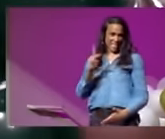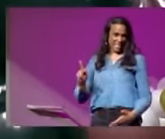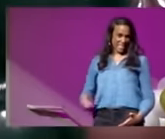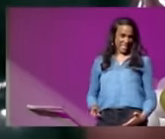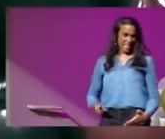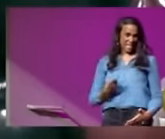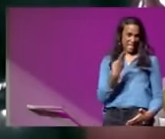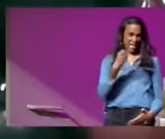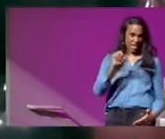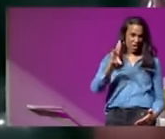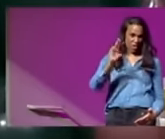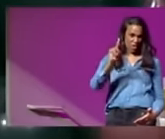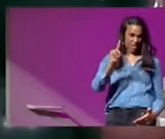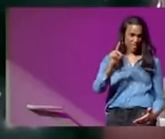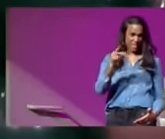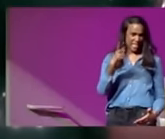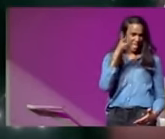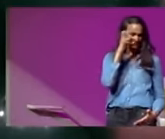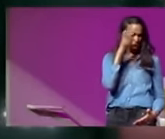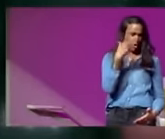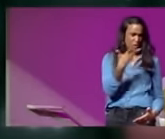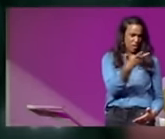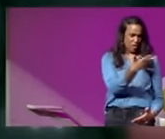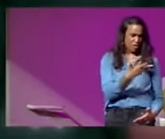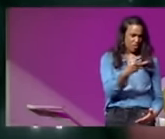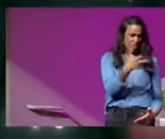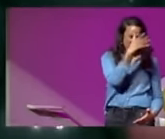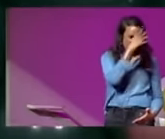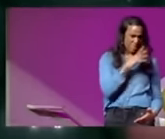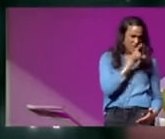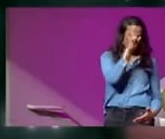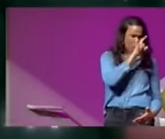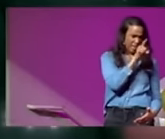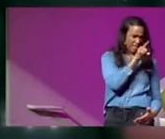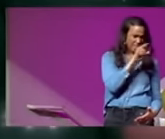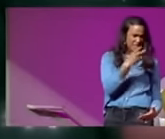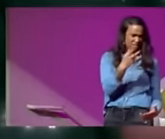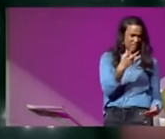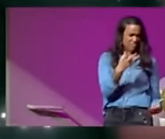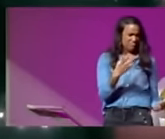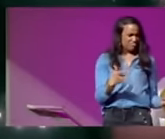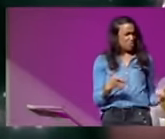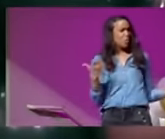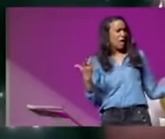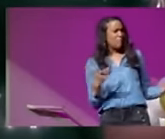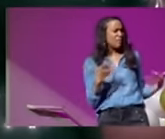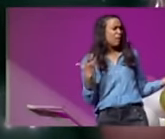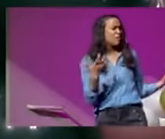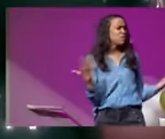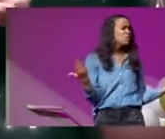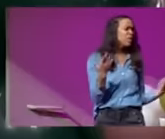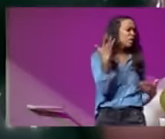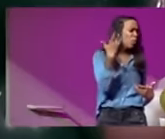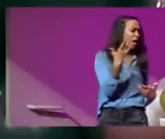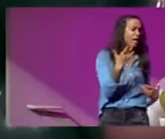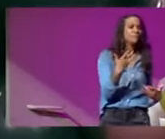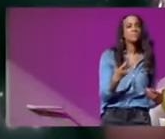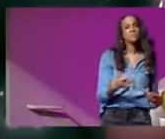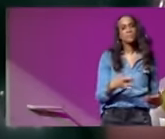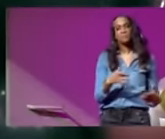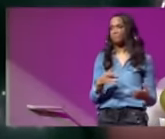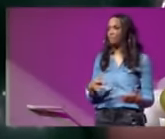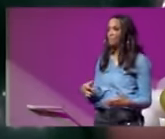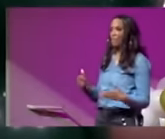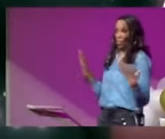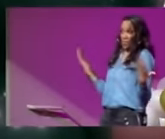about this parade of wise men and wonders what's up. They tell him, we've come to worship the King of the